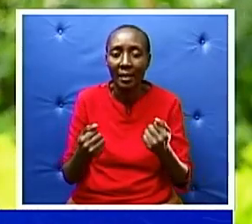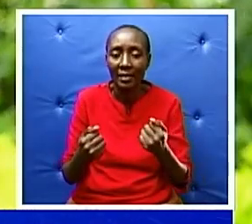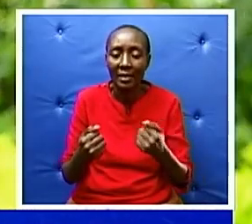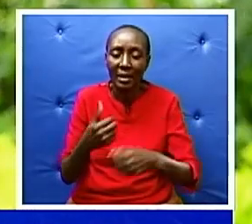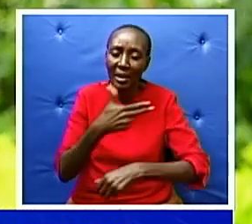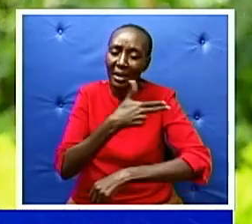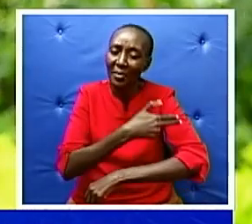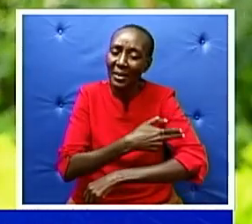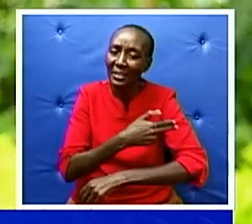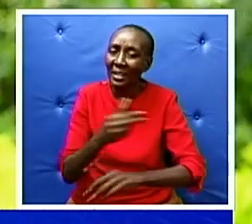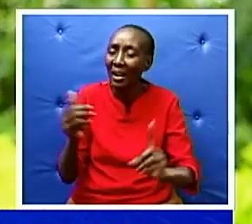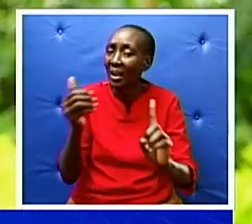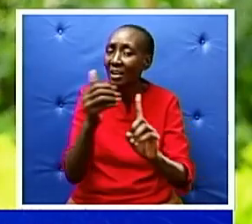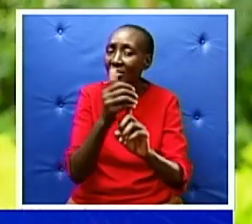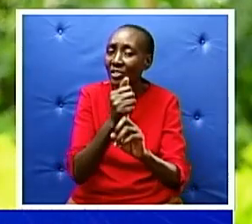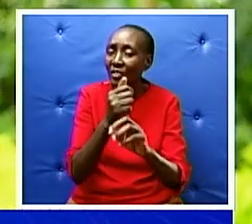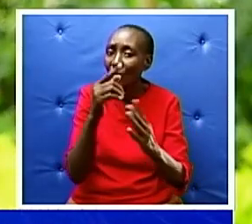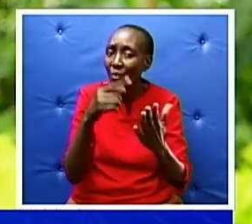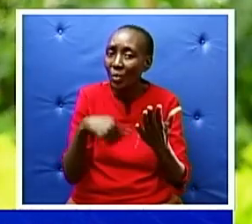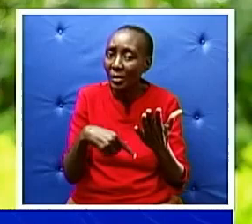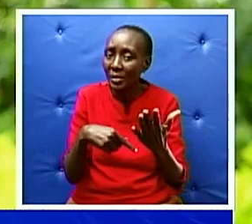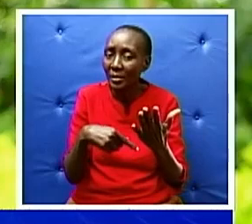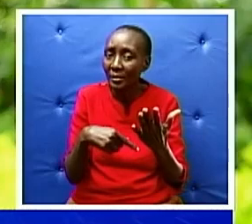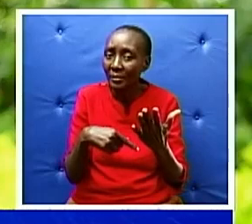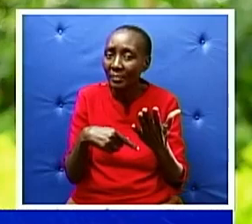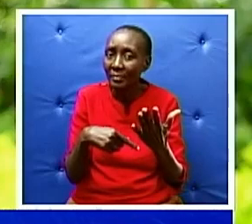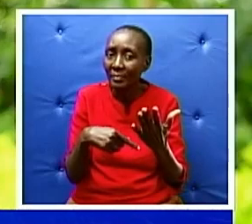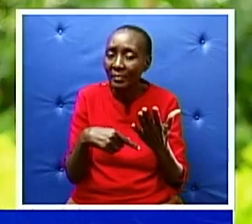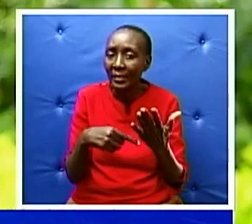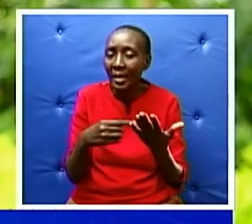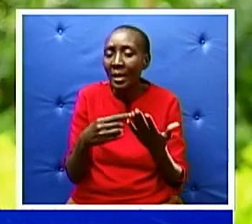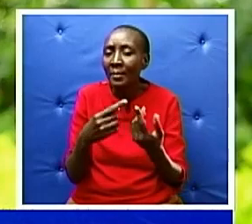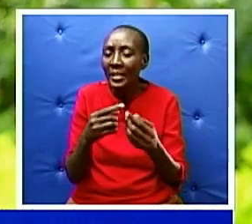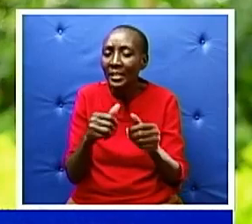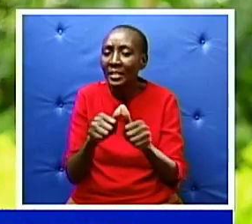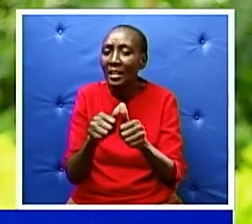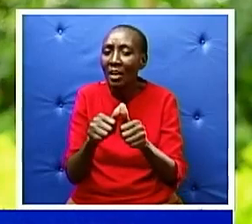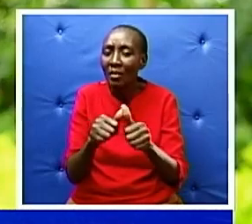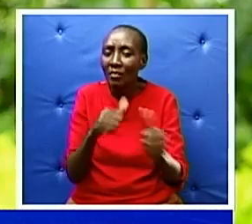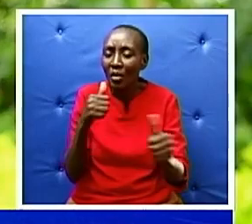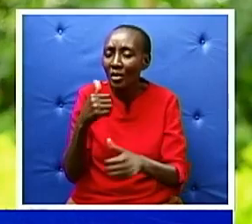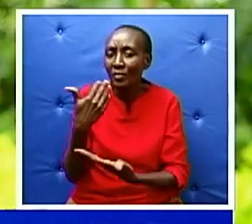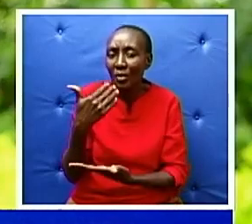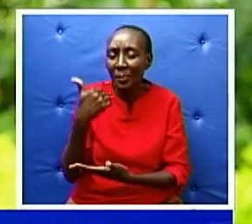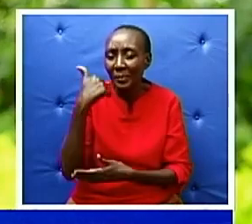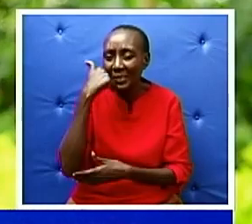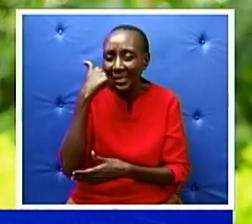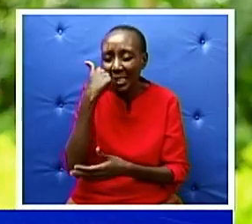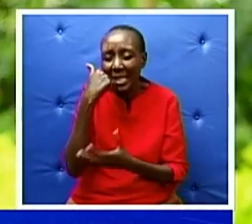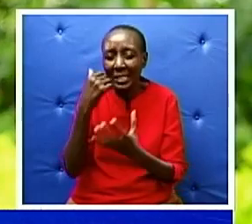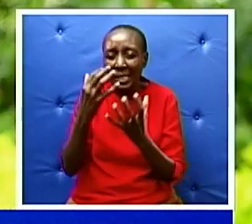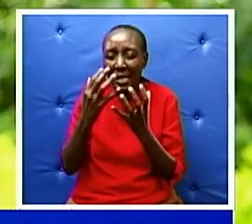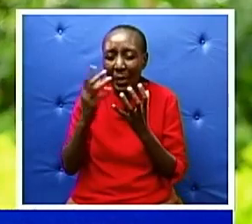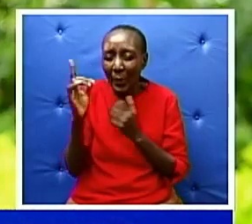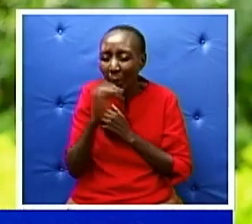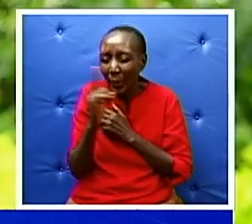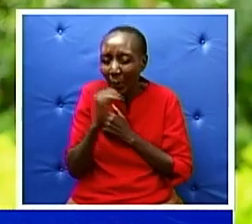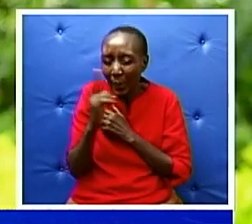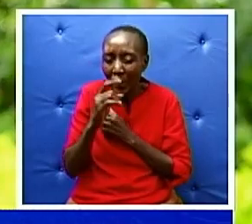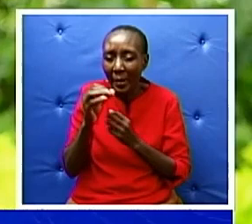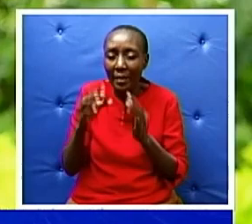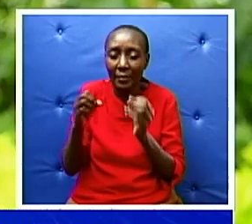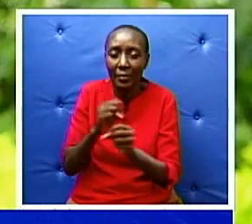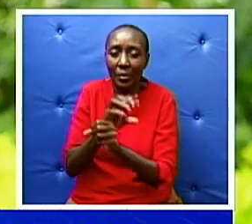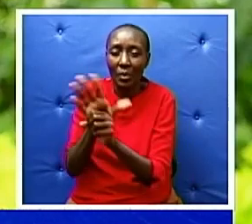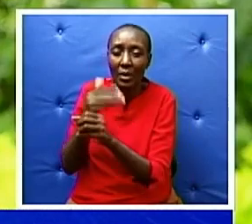does, it stops one from having a severe illness in case you get COVID-19. But